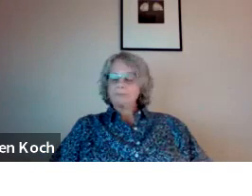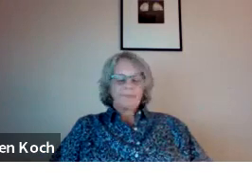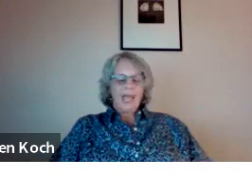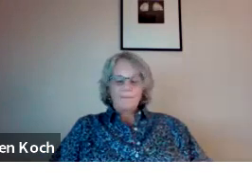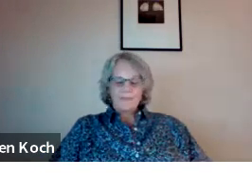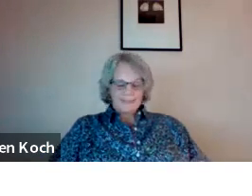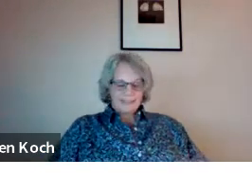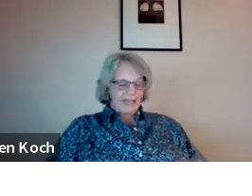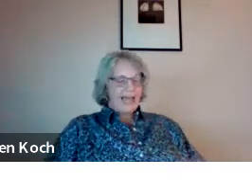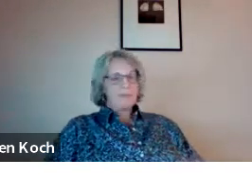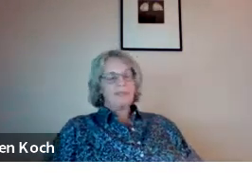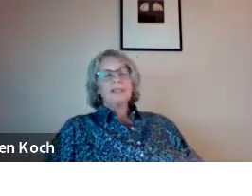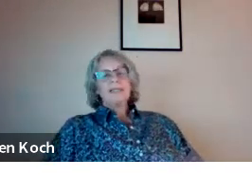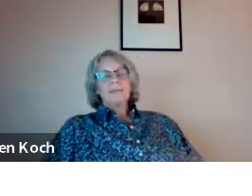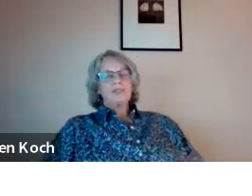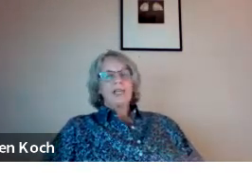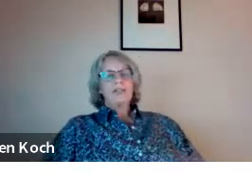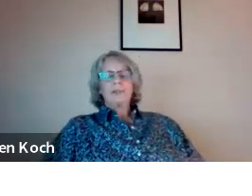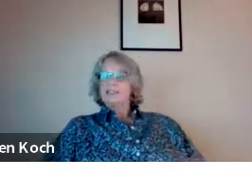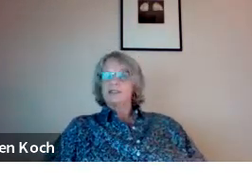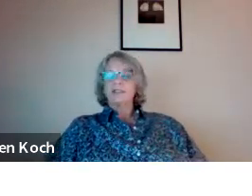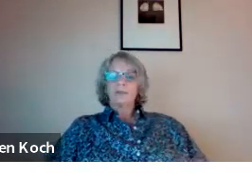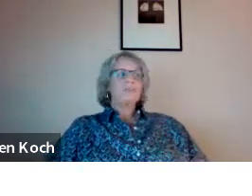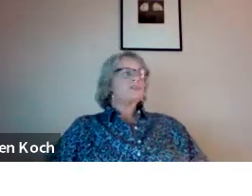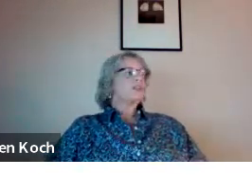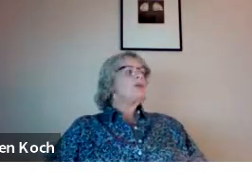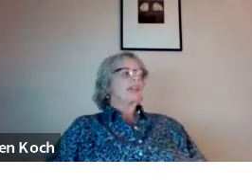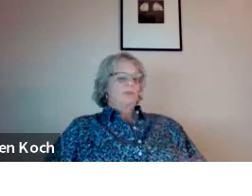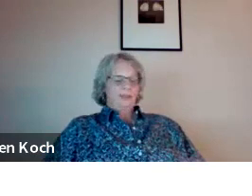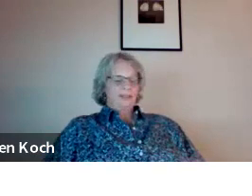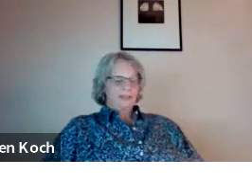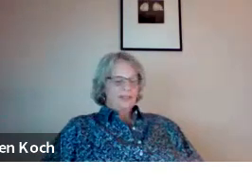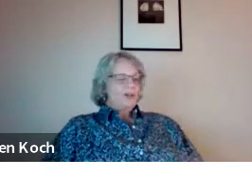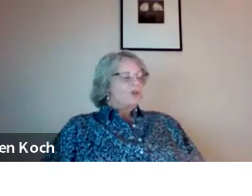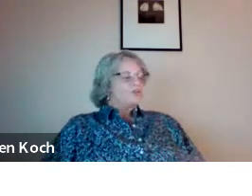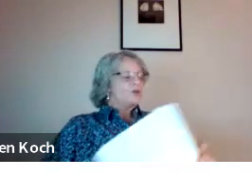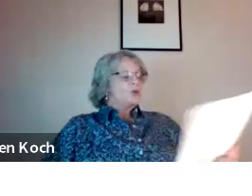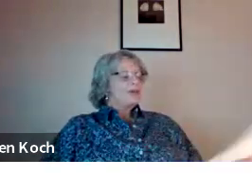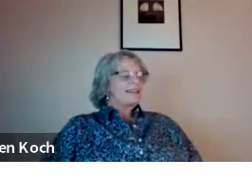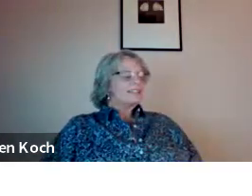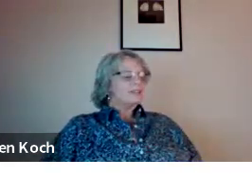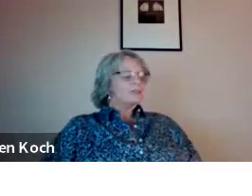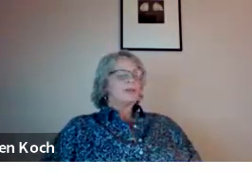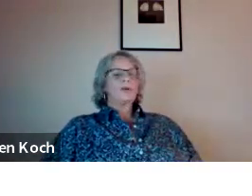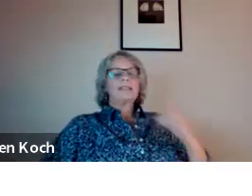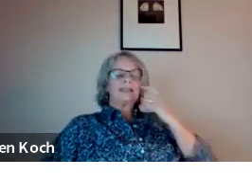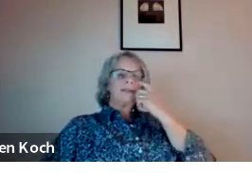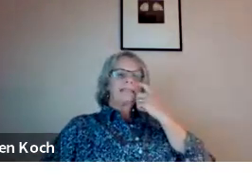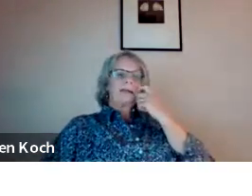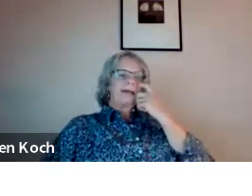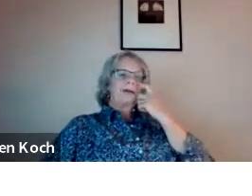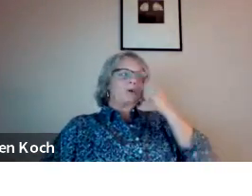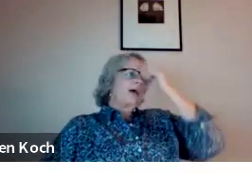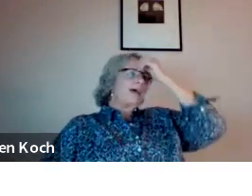community. This did not happen. Mr. Gaynor basically refused to communicate with us. So that's a little bit on